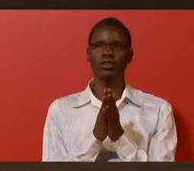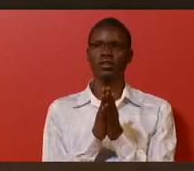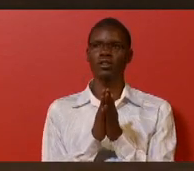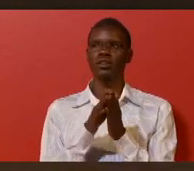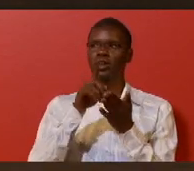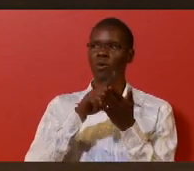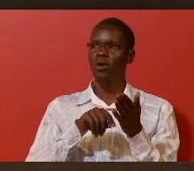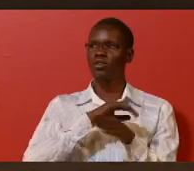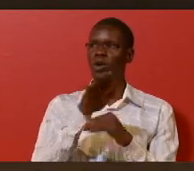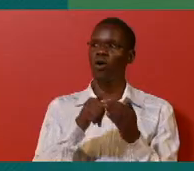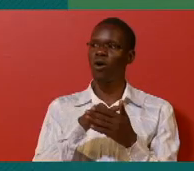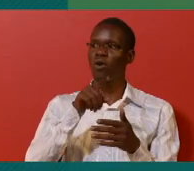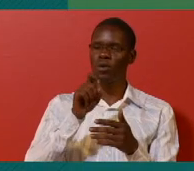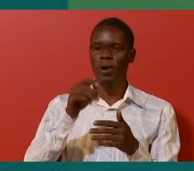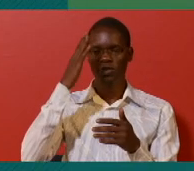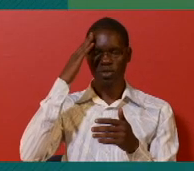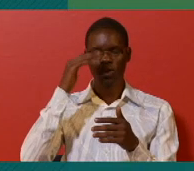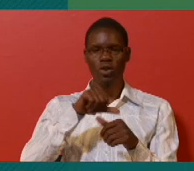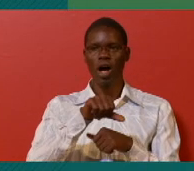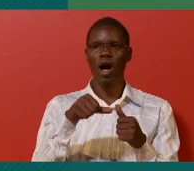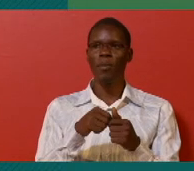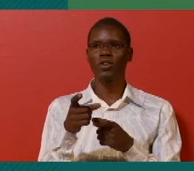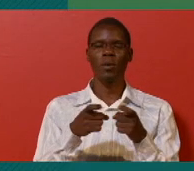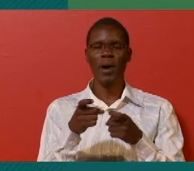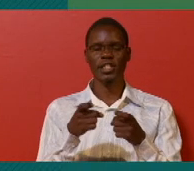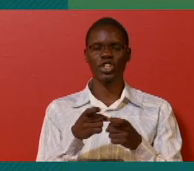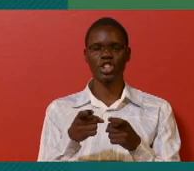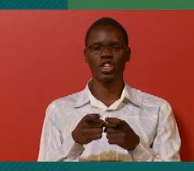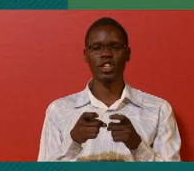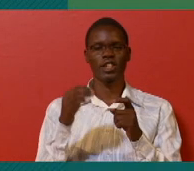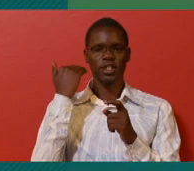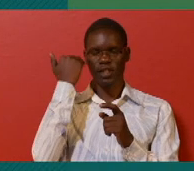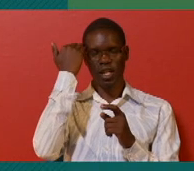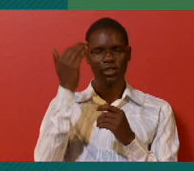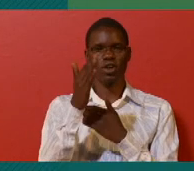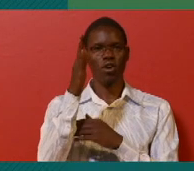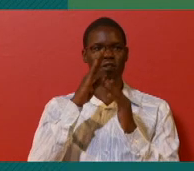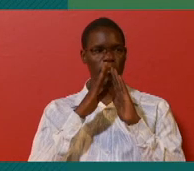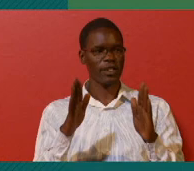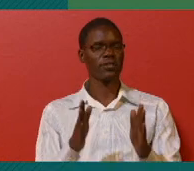What everyone should know about managing stress and enjoying peace. God bless you. God bless you.